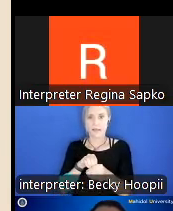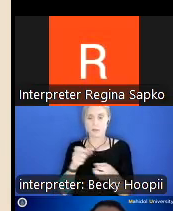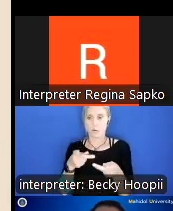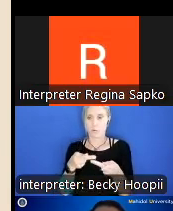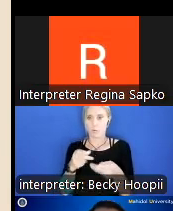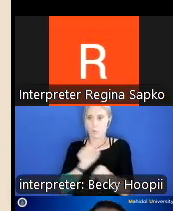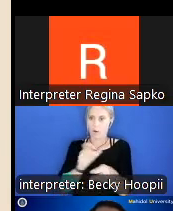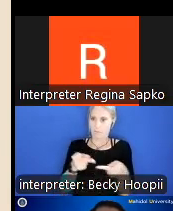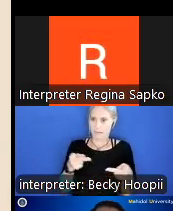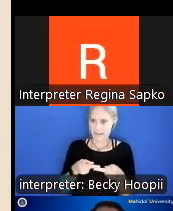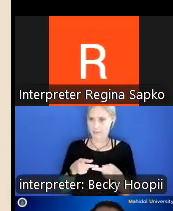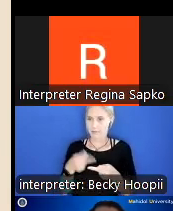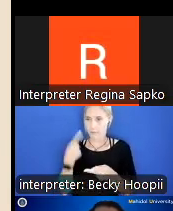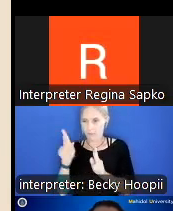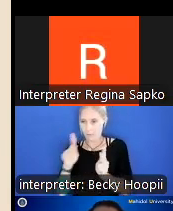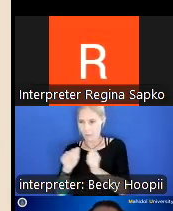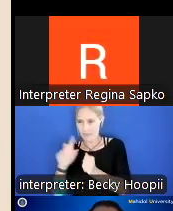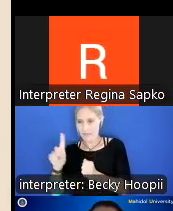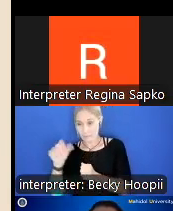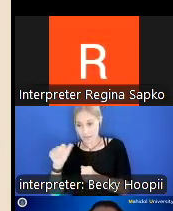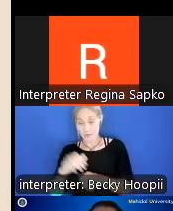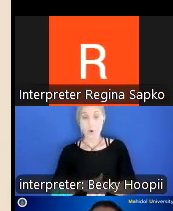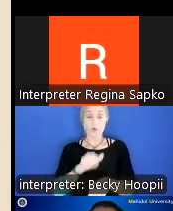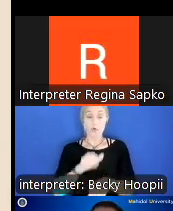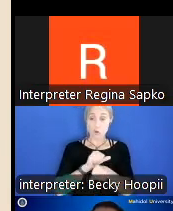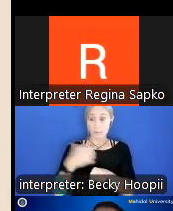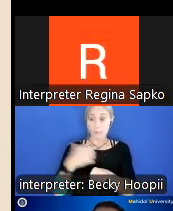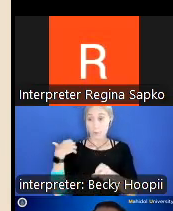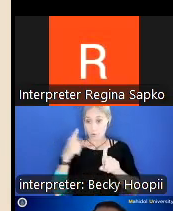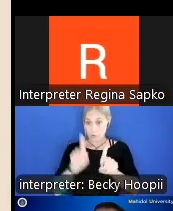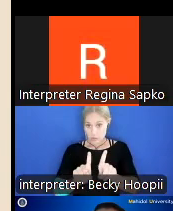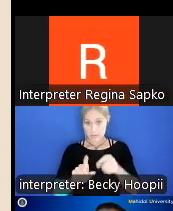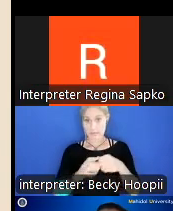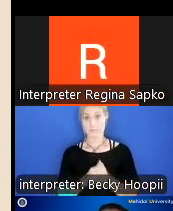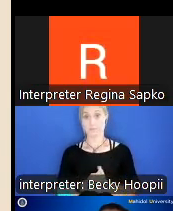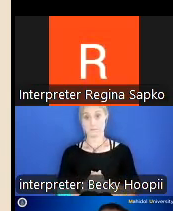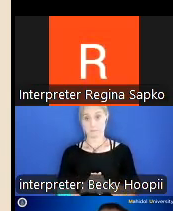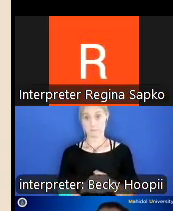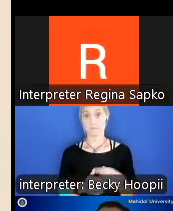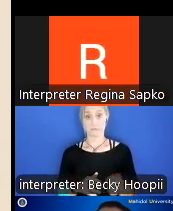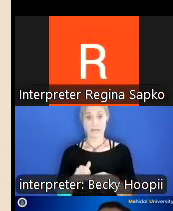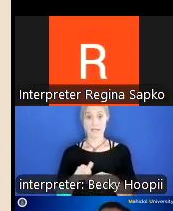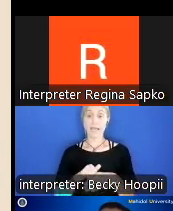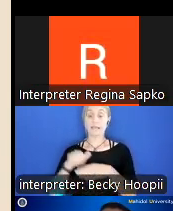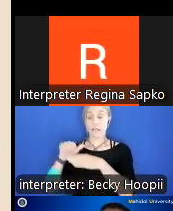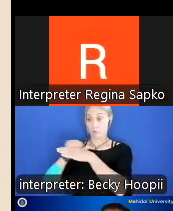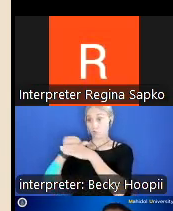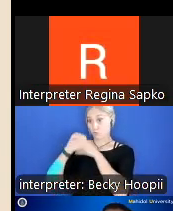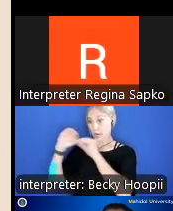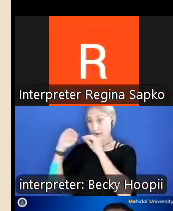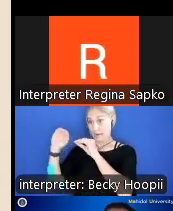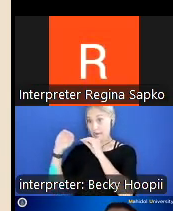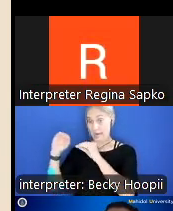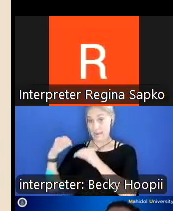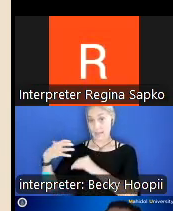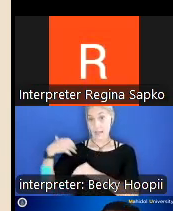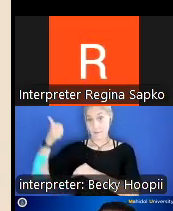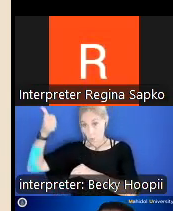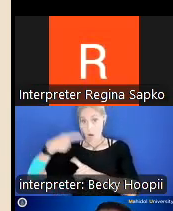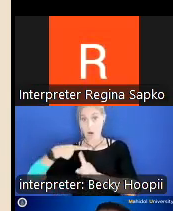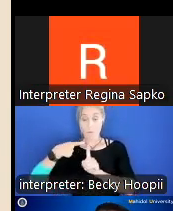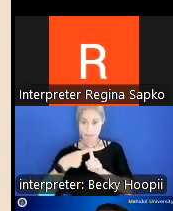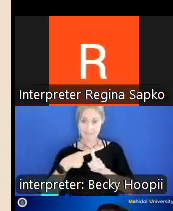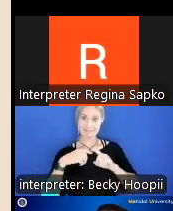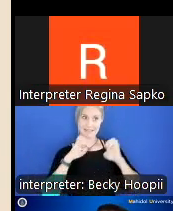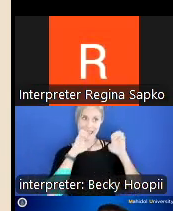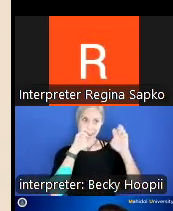about the job coaching is the evidence-based model that not only train employer but also educate stakeholder